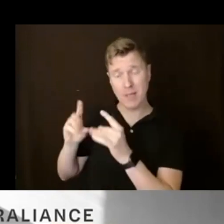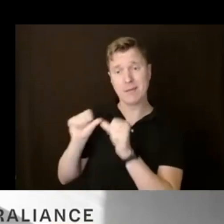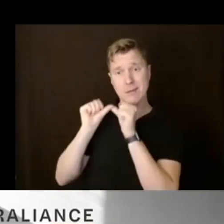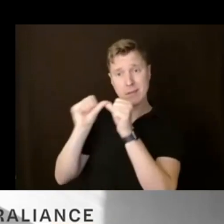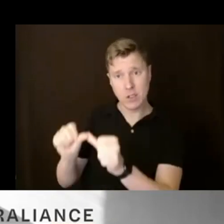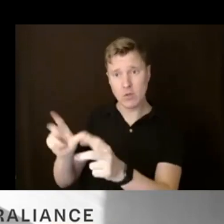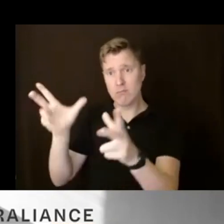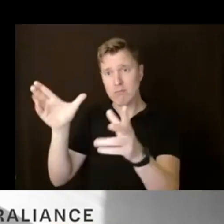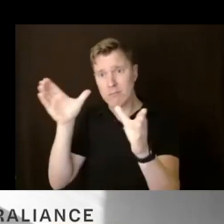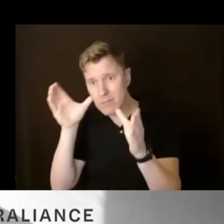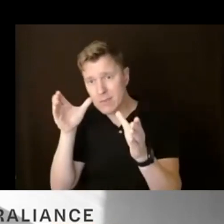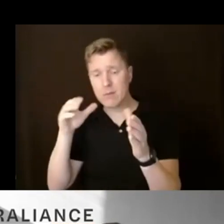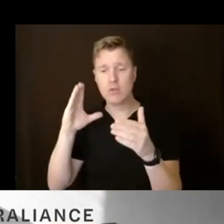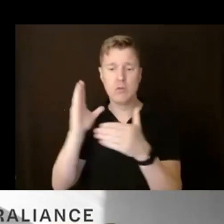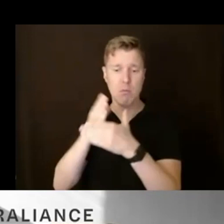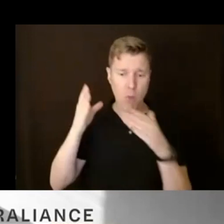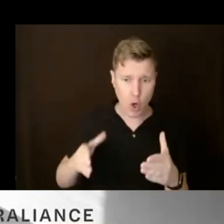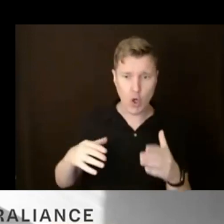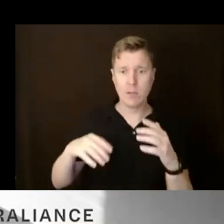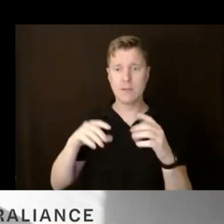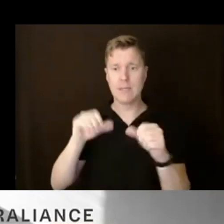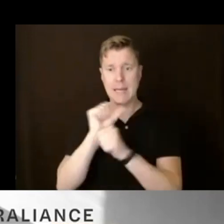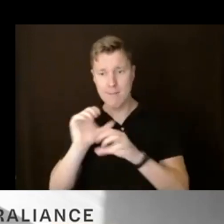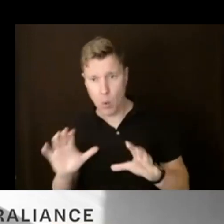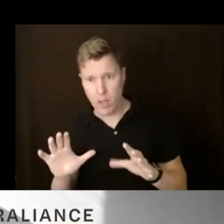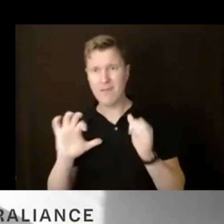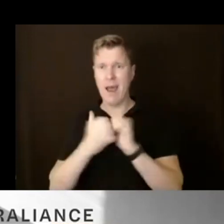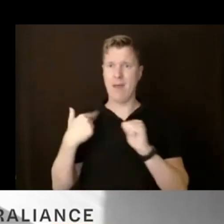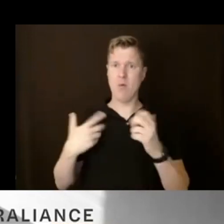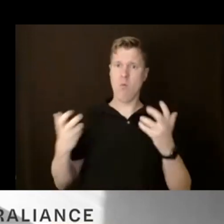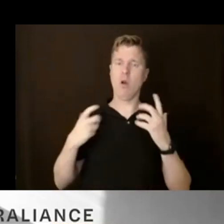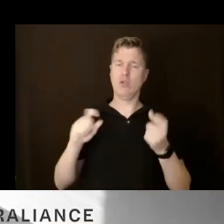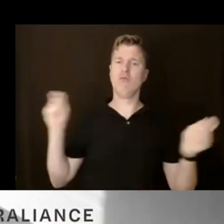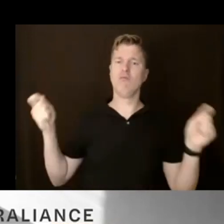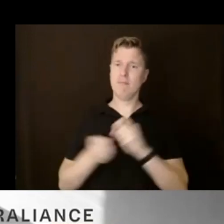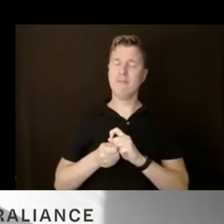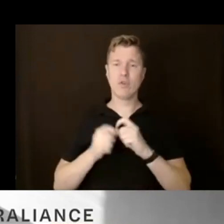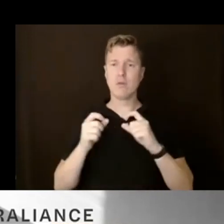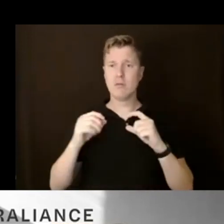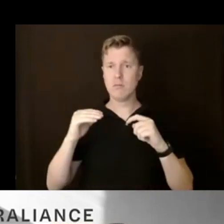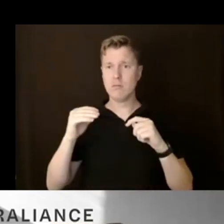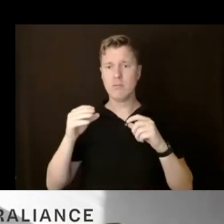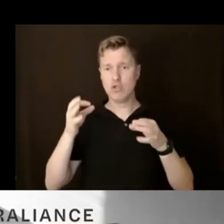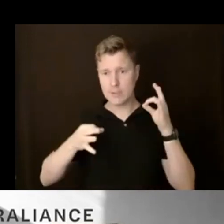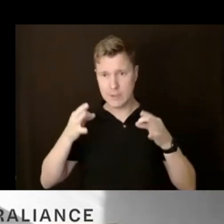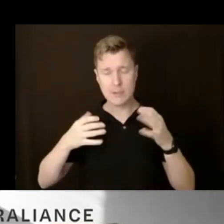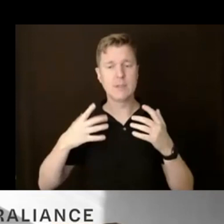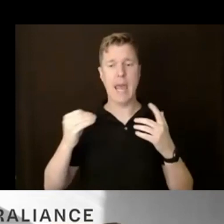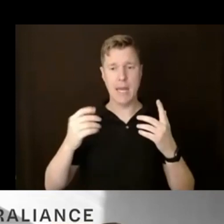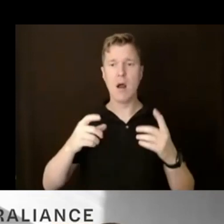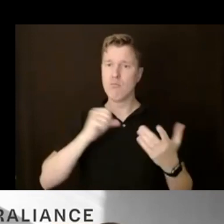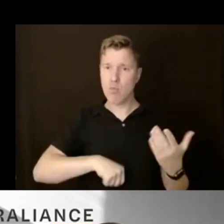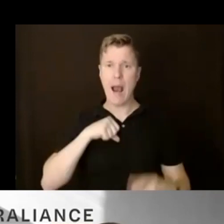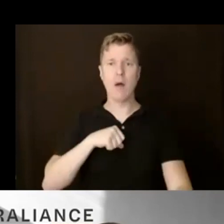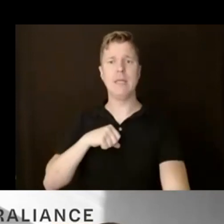partners with employees about how they want to take a stand for justice while proudly wearing the green apron and